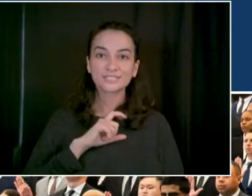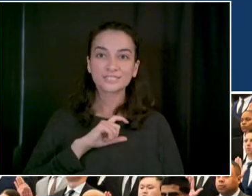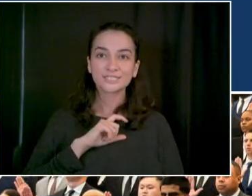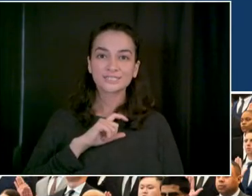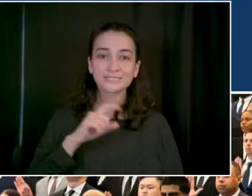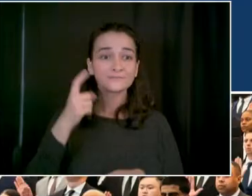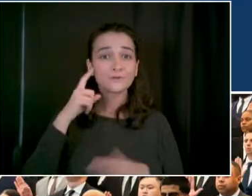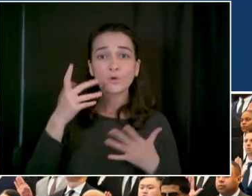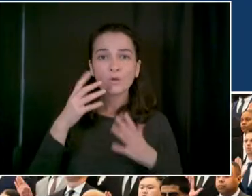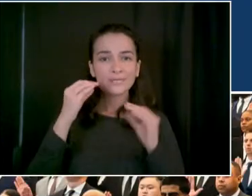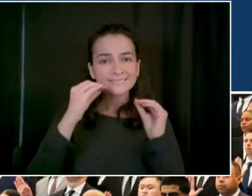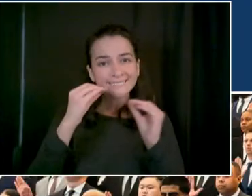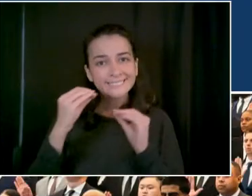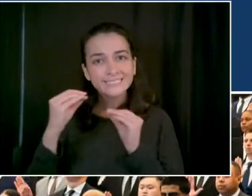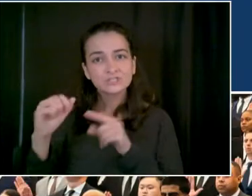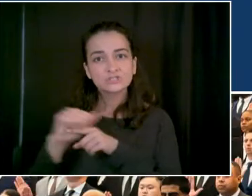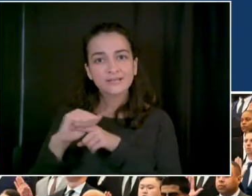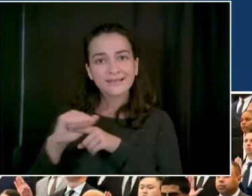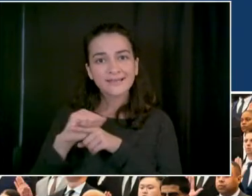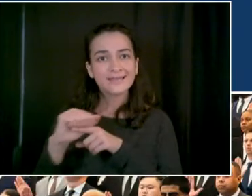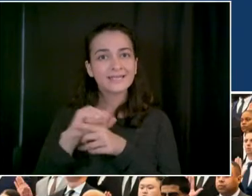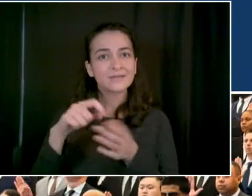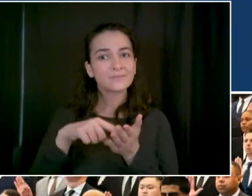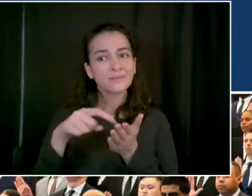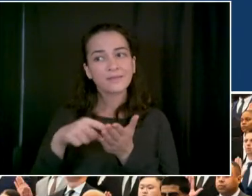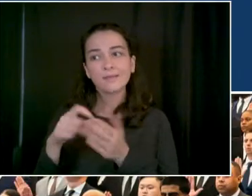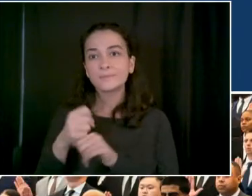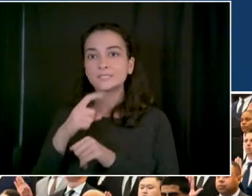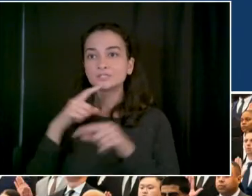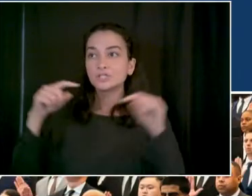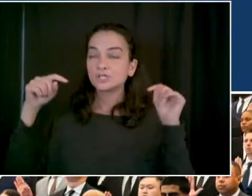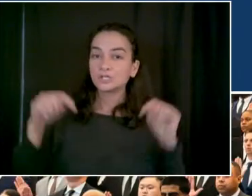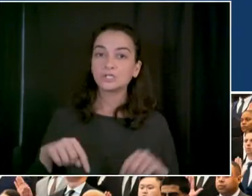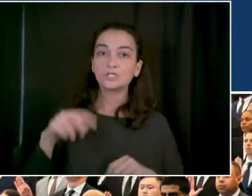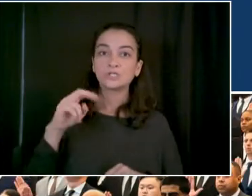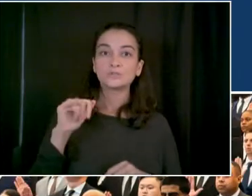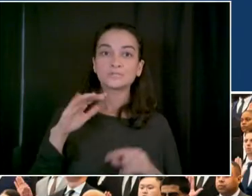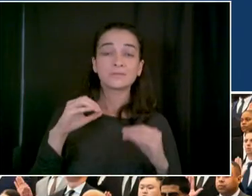big city in America that we are now, but the safest city altogether.